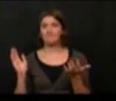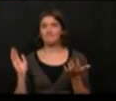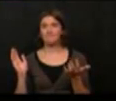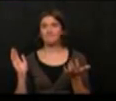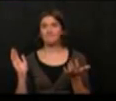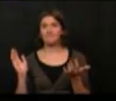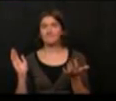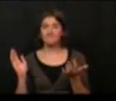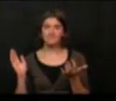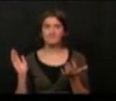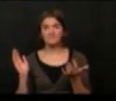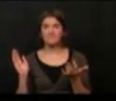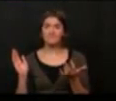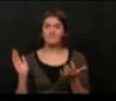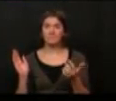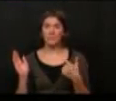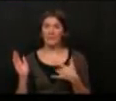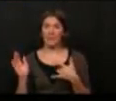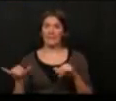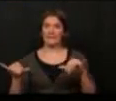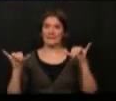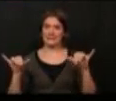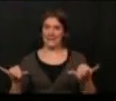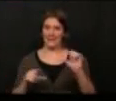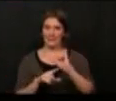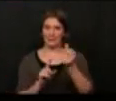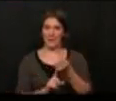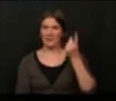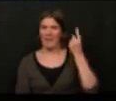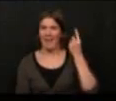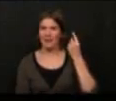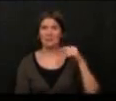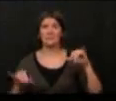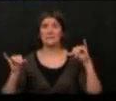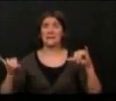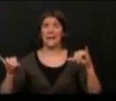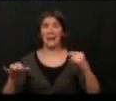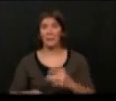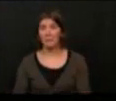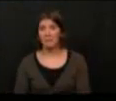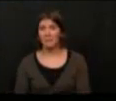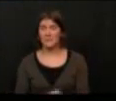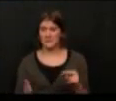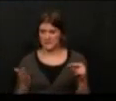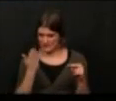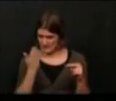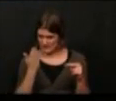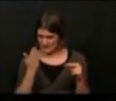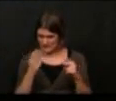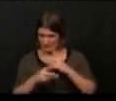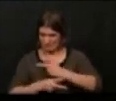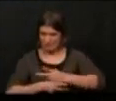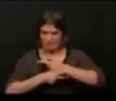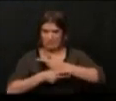you know, I think we're basically where we were, again, a year ago, having to be really, really careful on what we